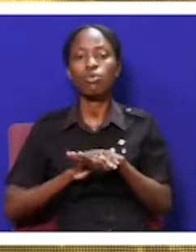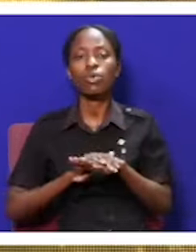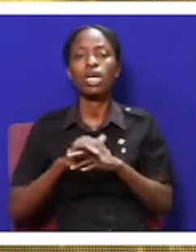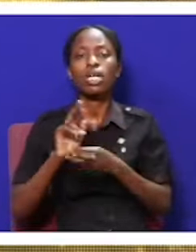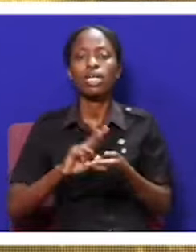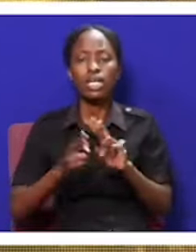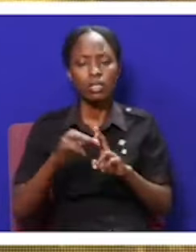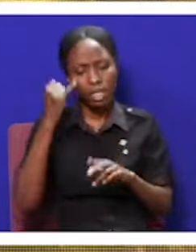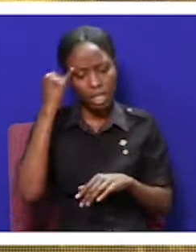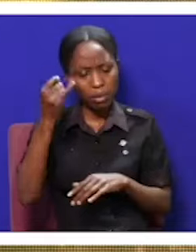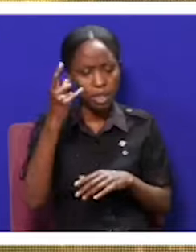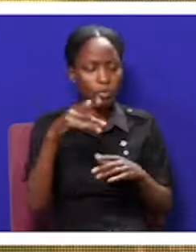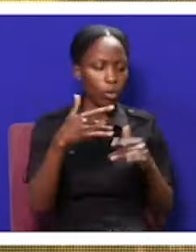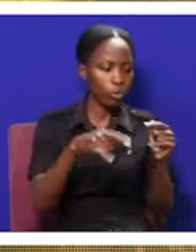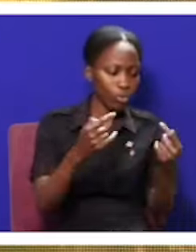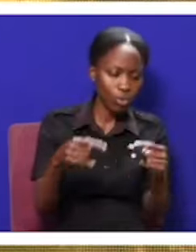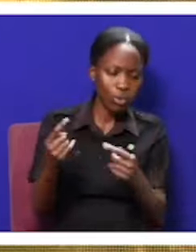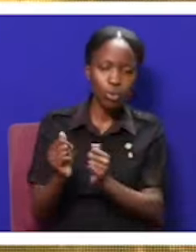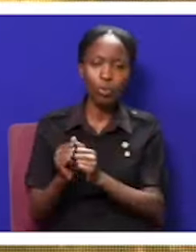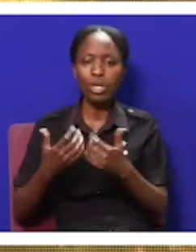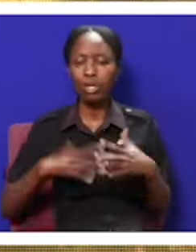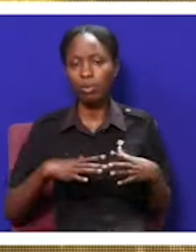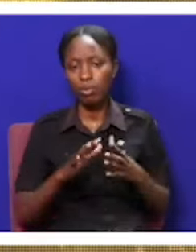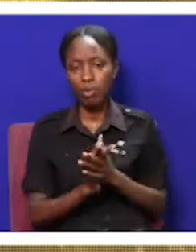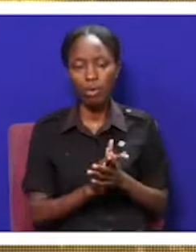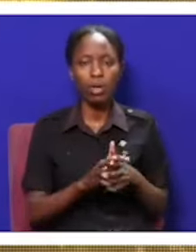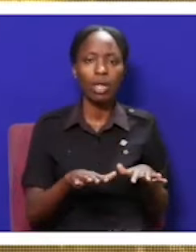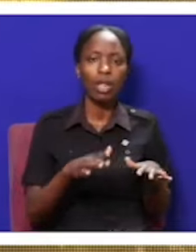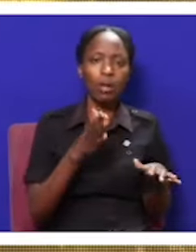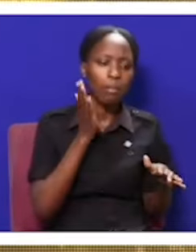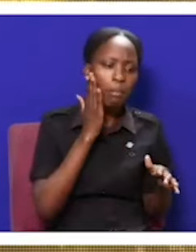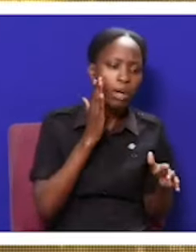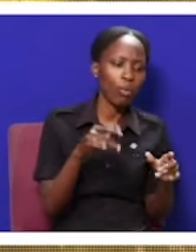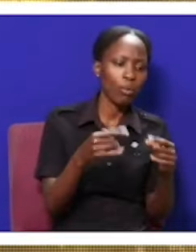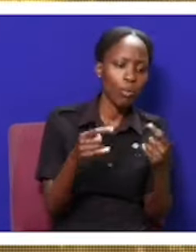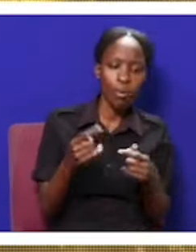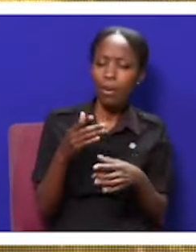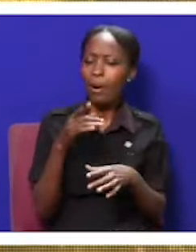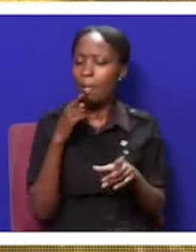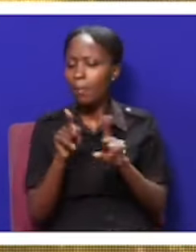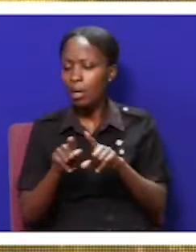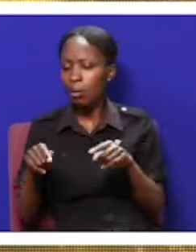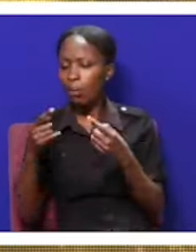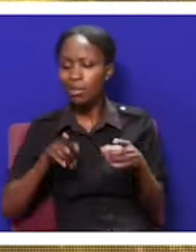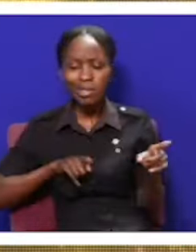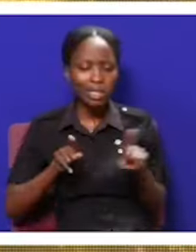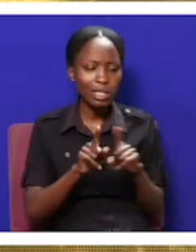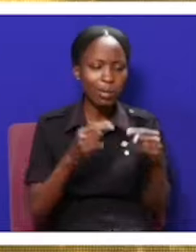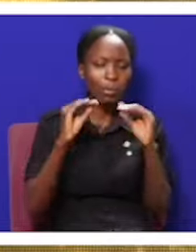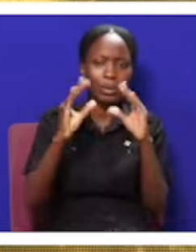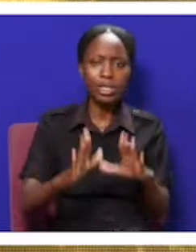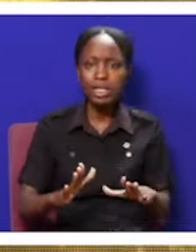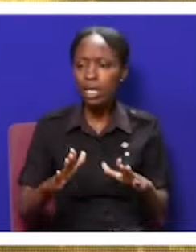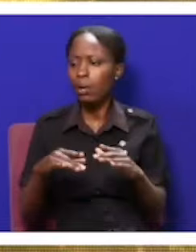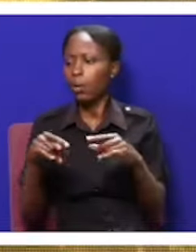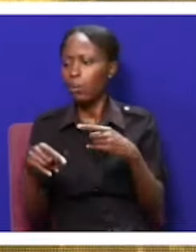with everyone. For example, you're not in good terms with your dad, with your mom, with your siblings, with your teachers, even in Sunday school with